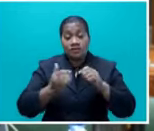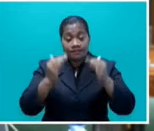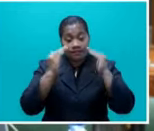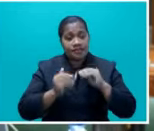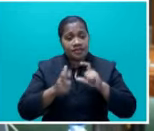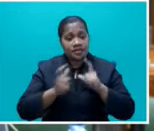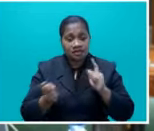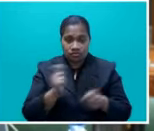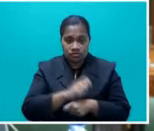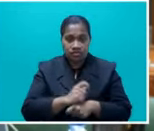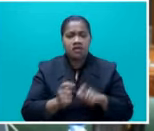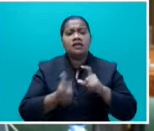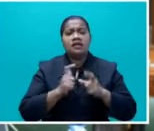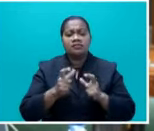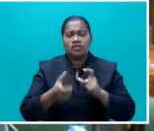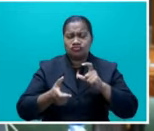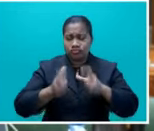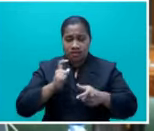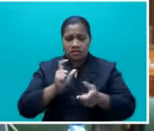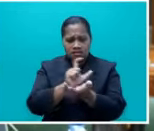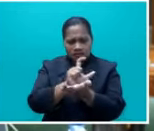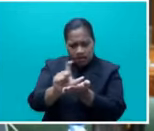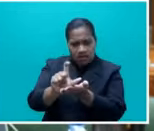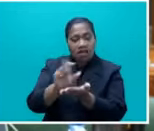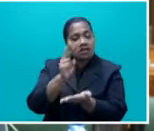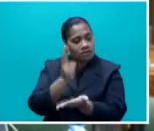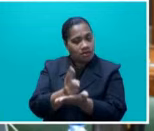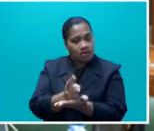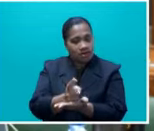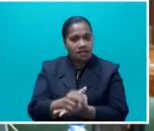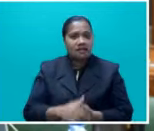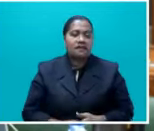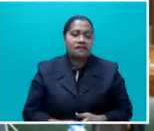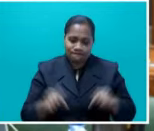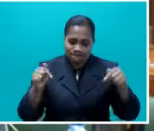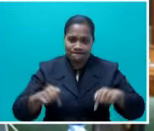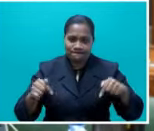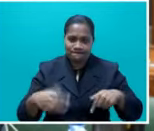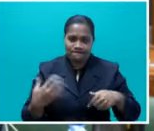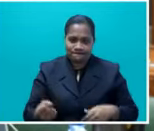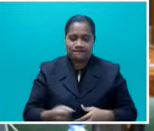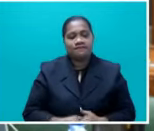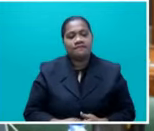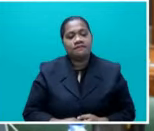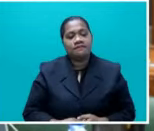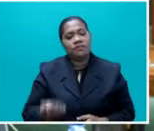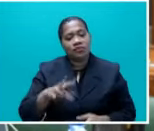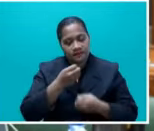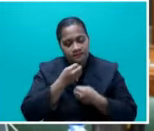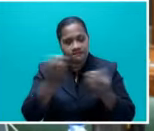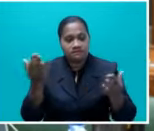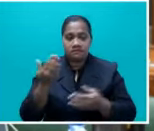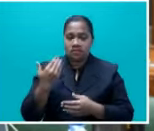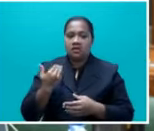the climate crisis is clear. It is real. It is here. As I alluded to earlier, climate